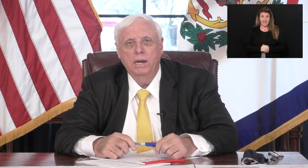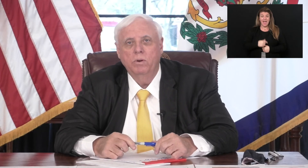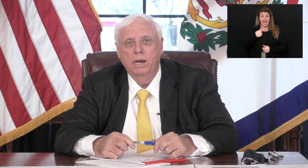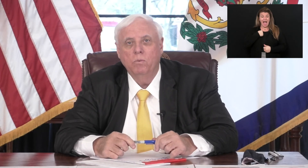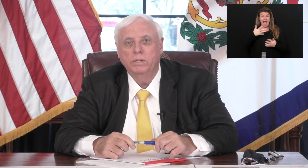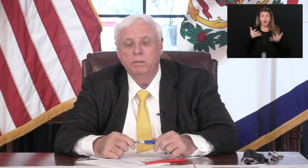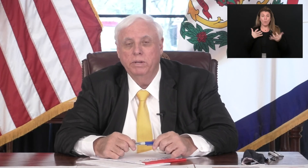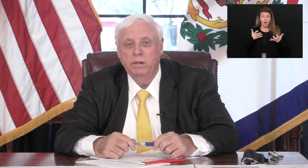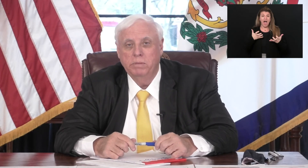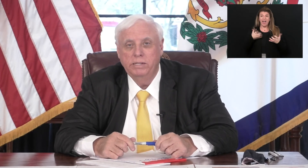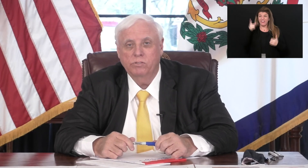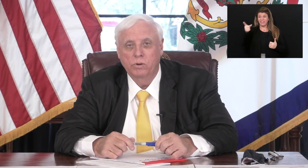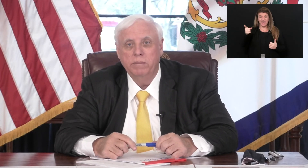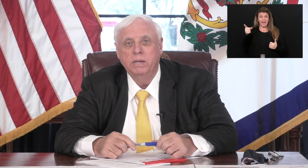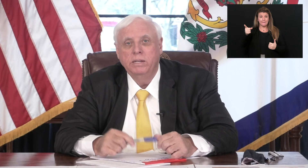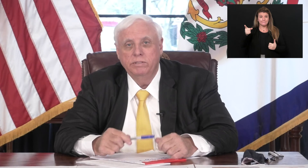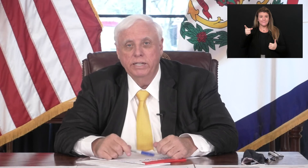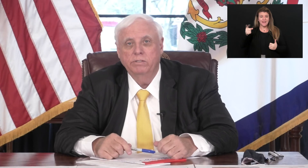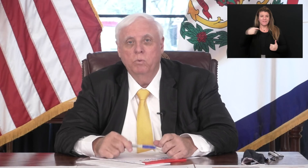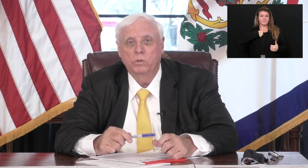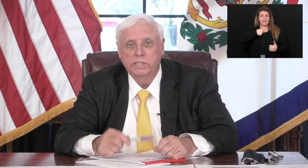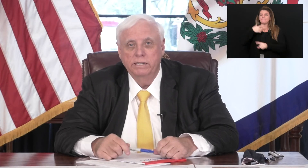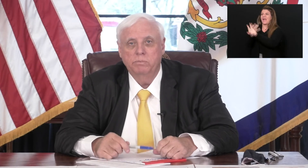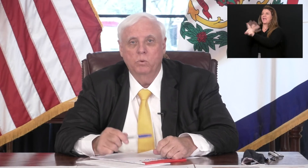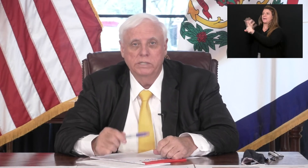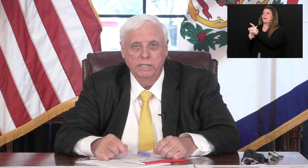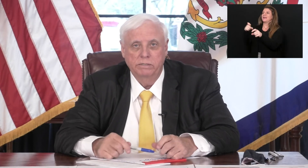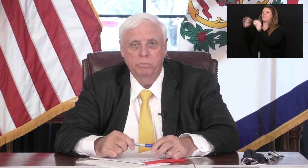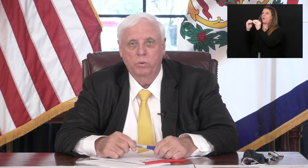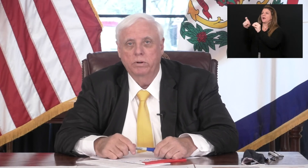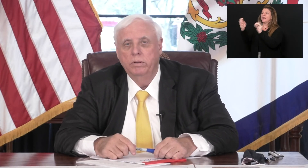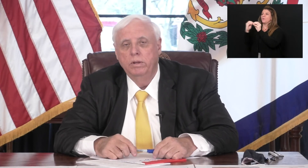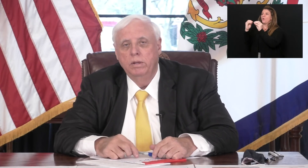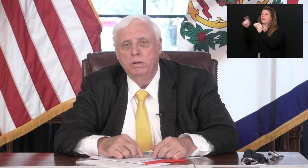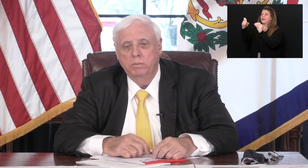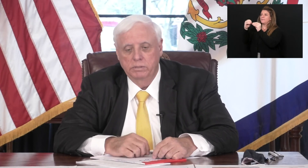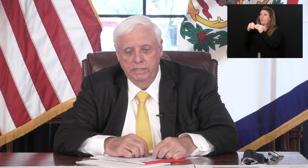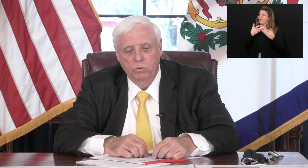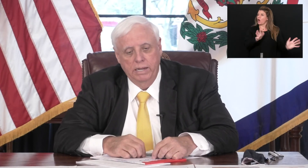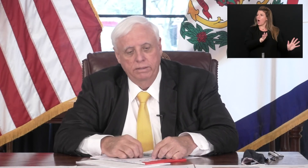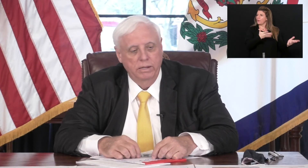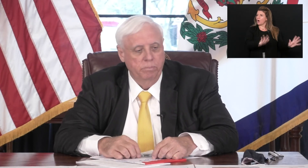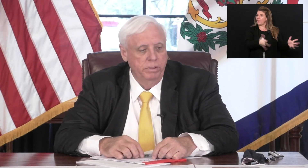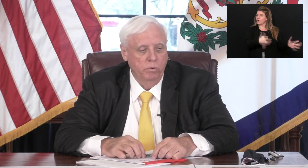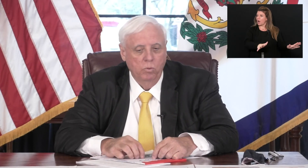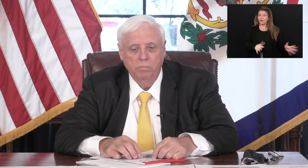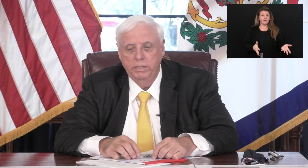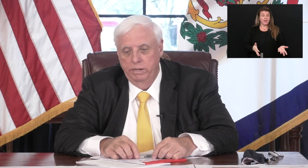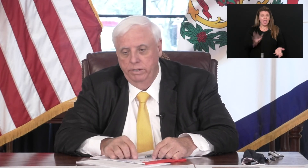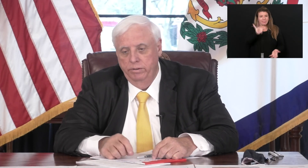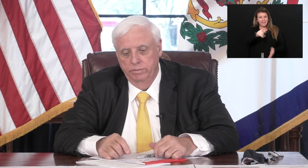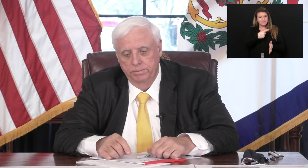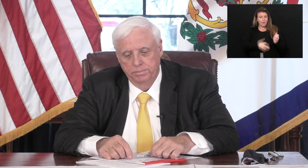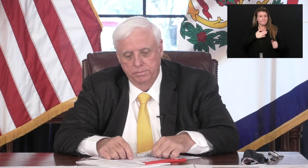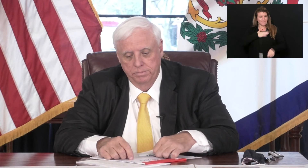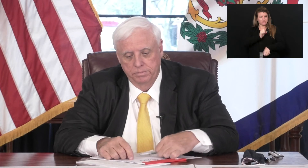I want them to hear me scream, send us more, send us more, send us more. Because that's what I think our people want me to